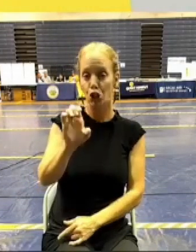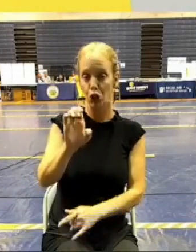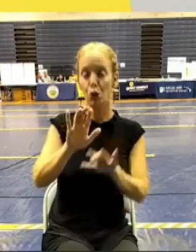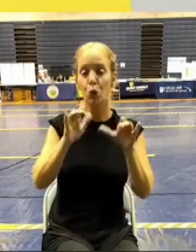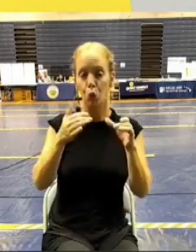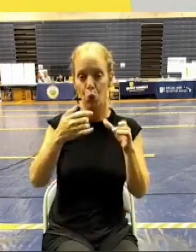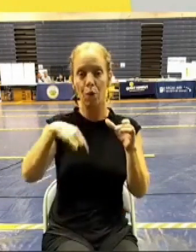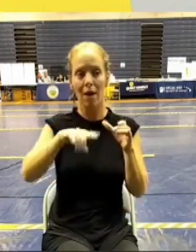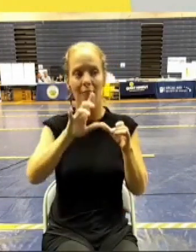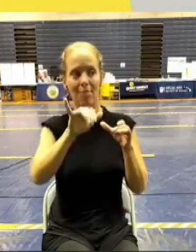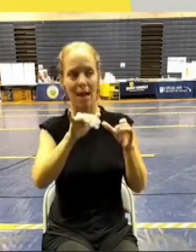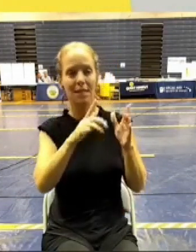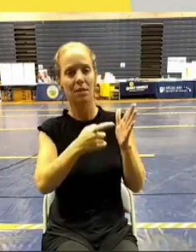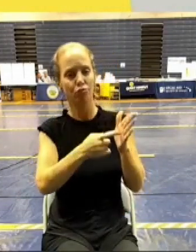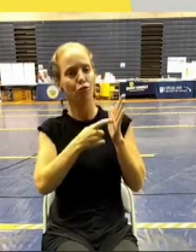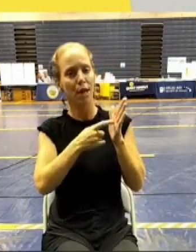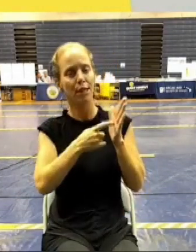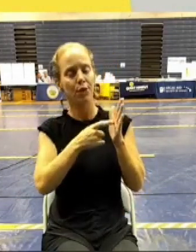worked with.